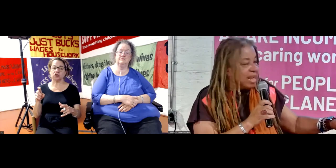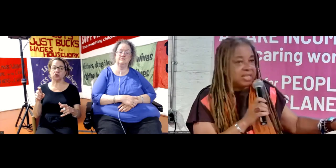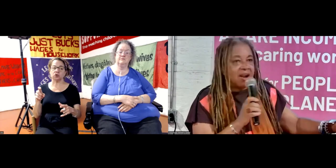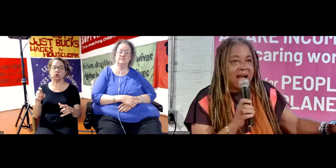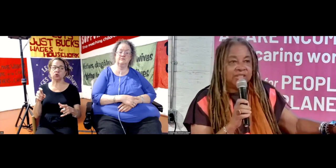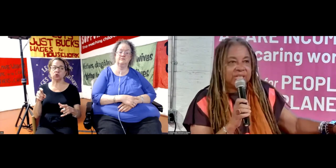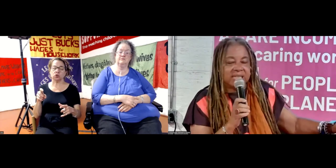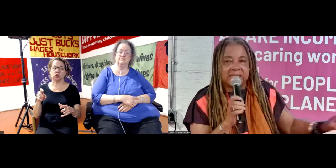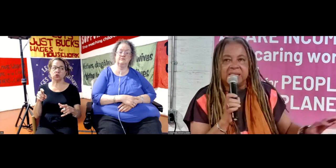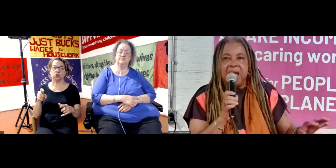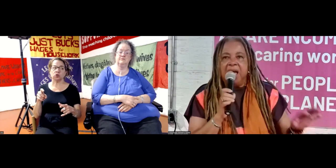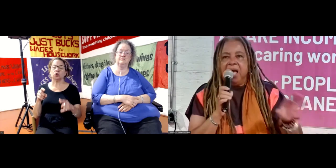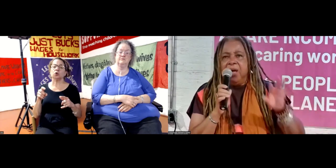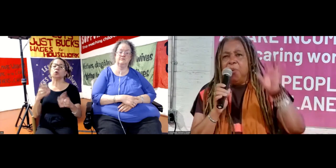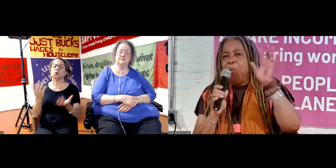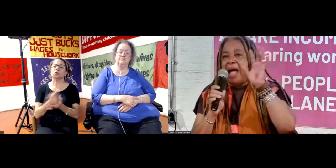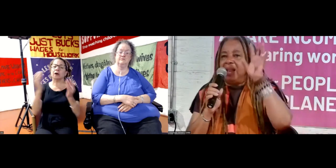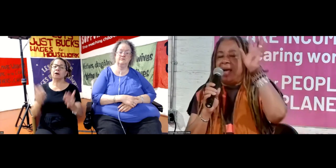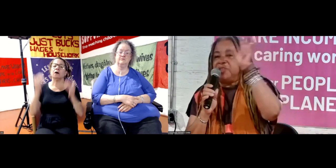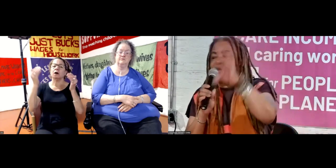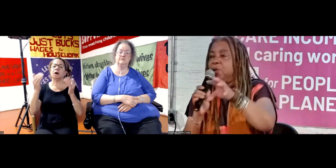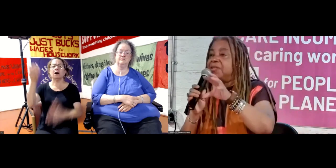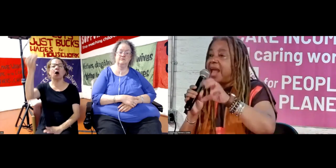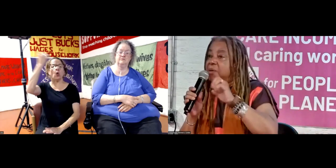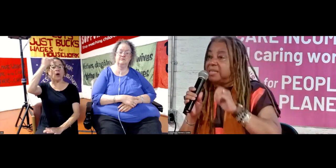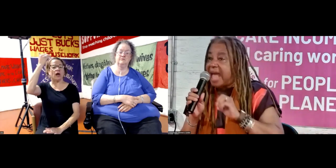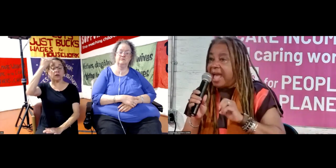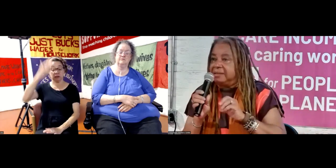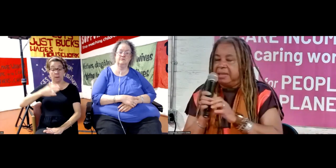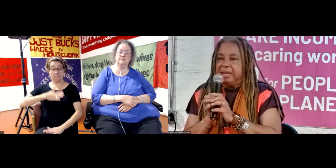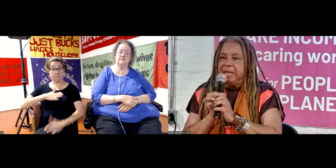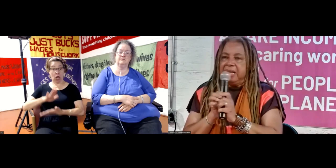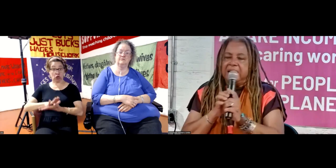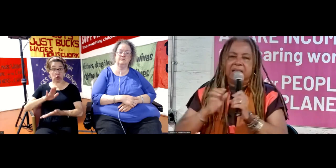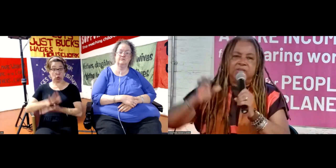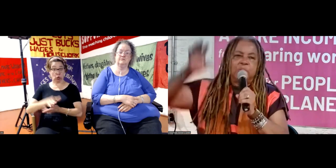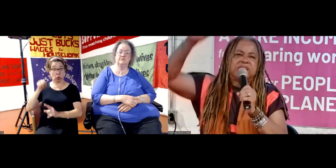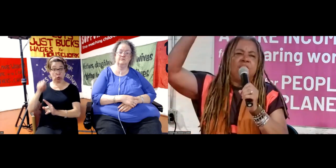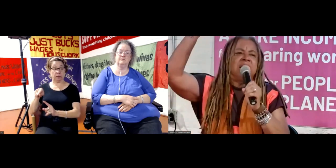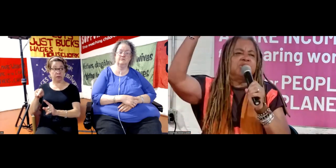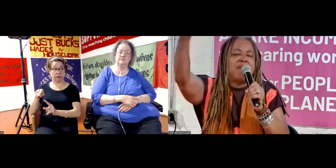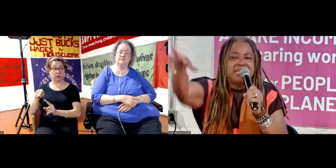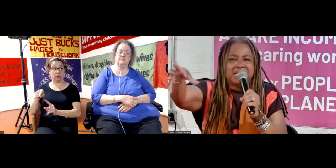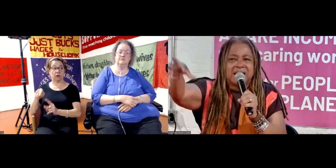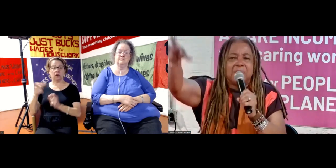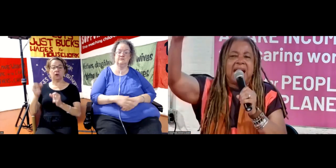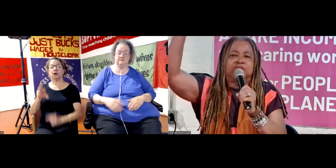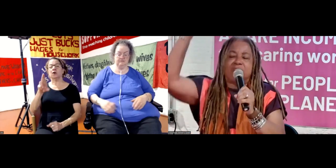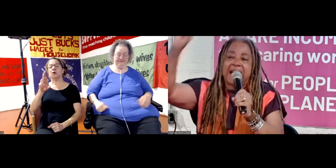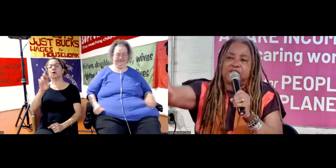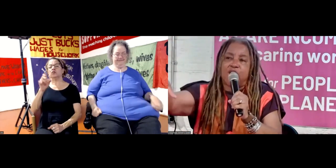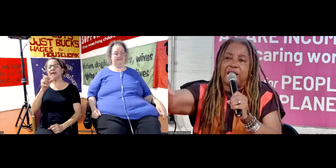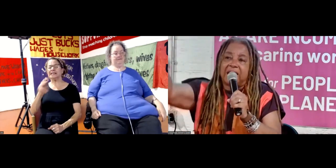and raise our consciousness. Well, at the school that I was at, there was so much racism